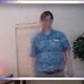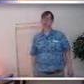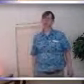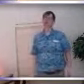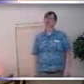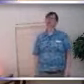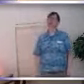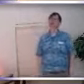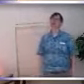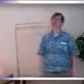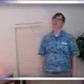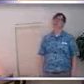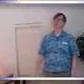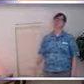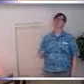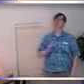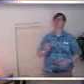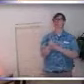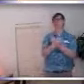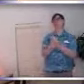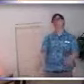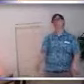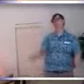I let this truth be so,